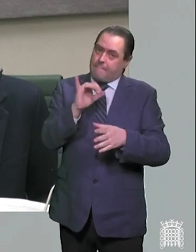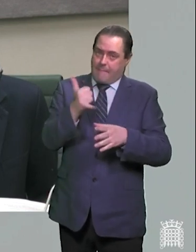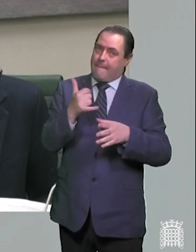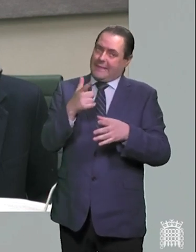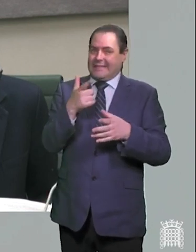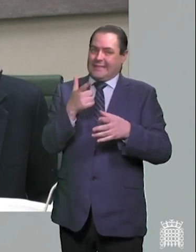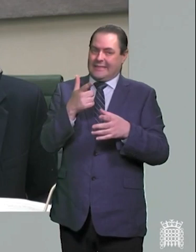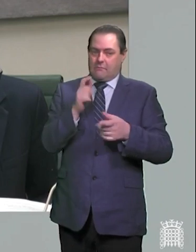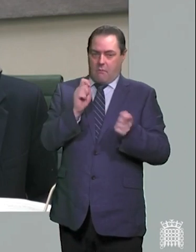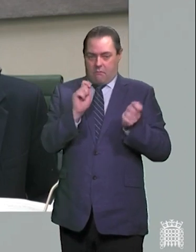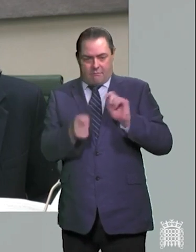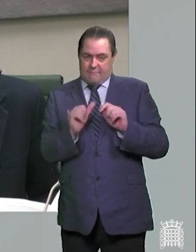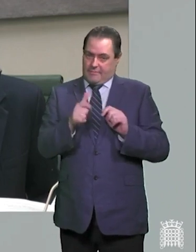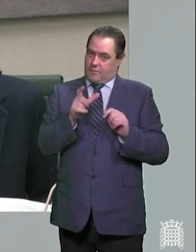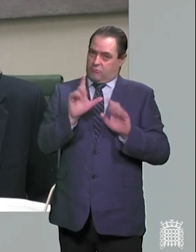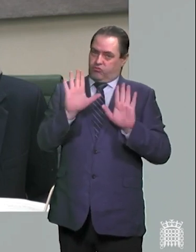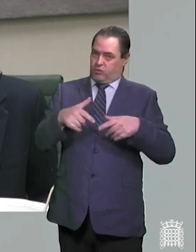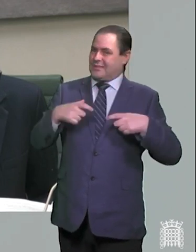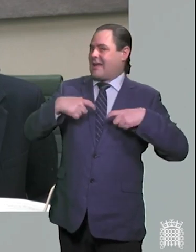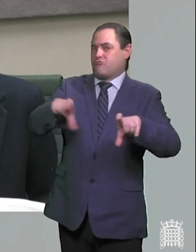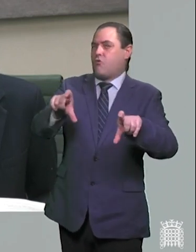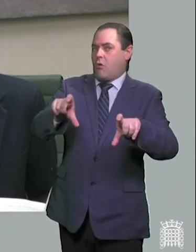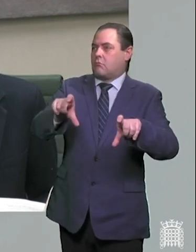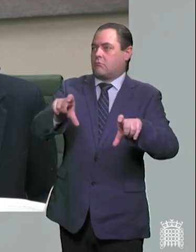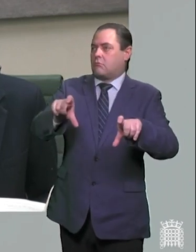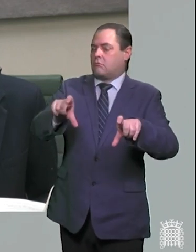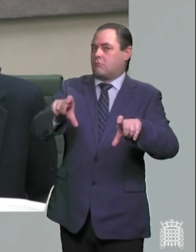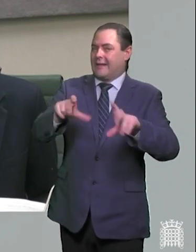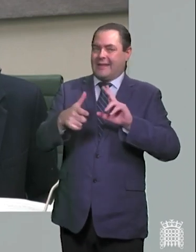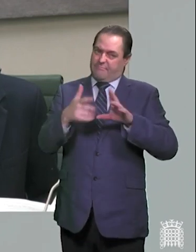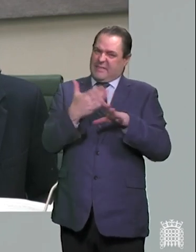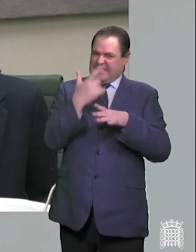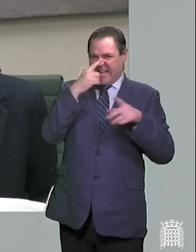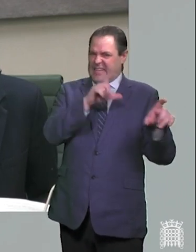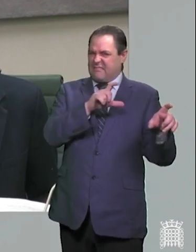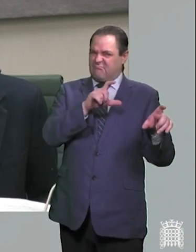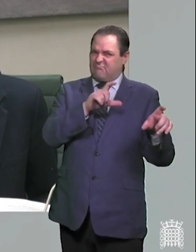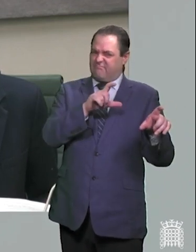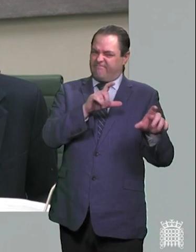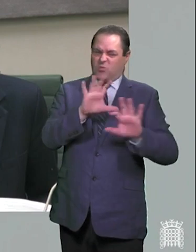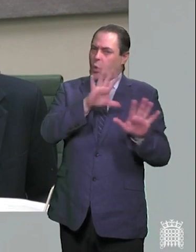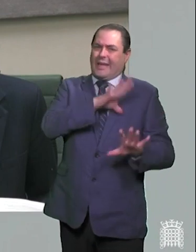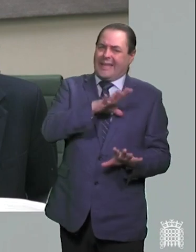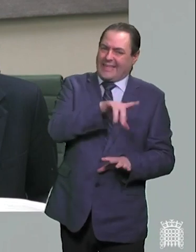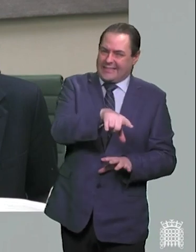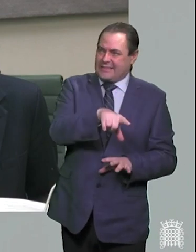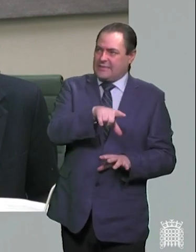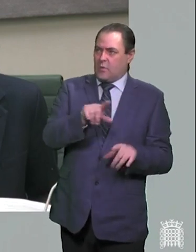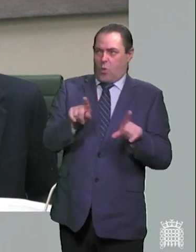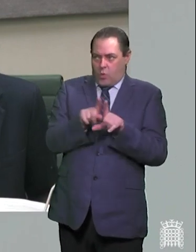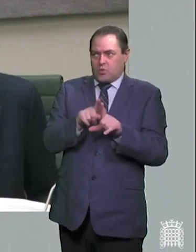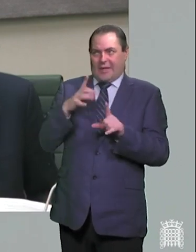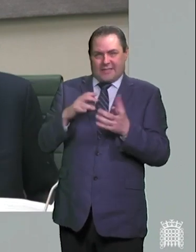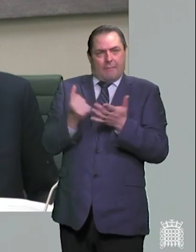that activity needs to continue for the business to operate, and if so, take all the mitigating actions possible to reduce the risk